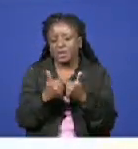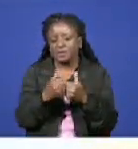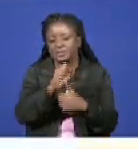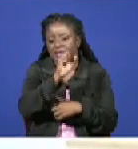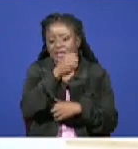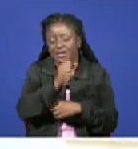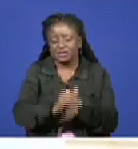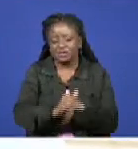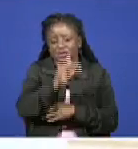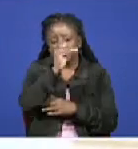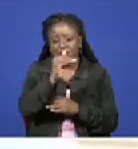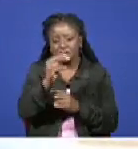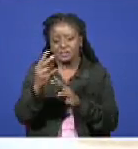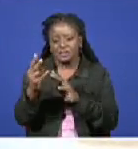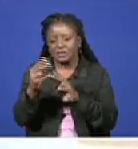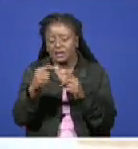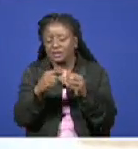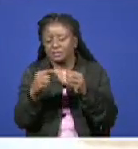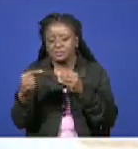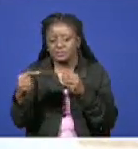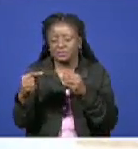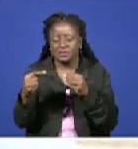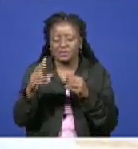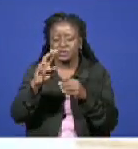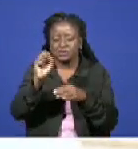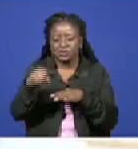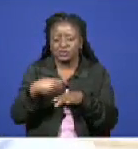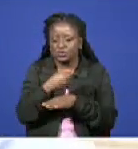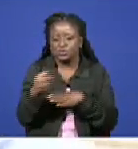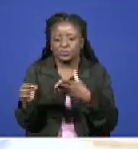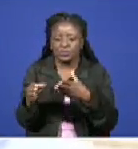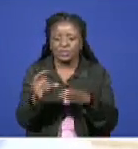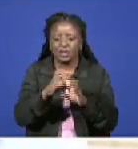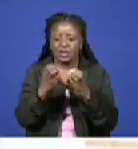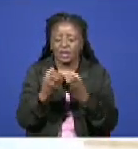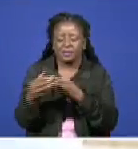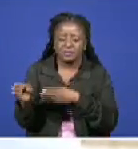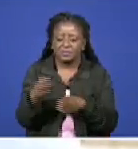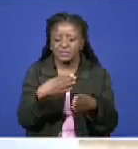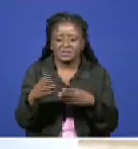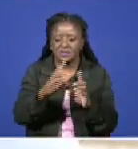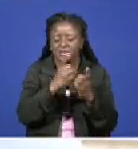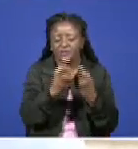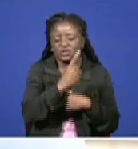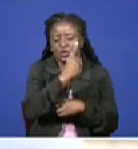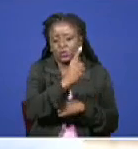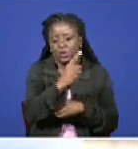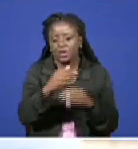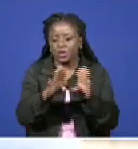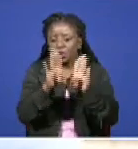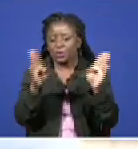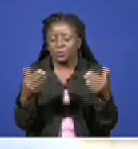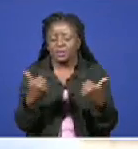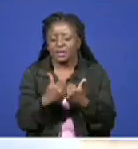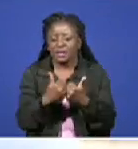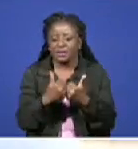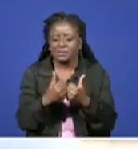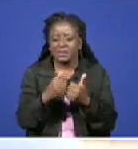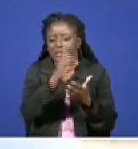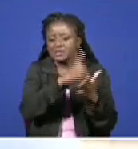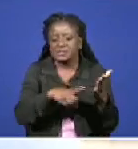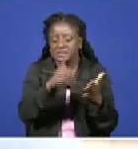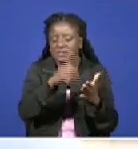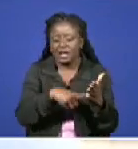Giants versus the Super Cup Breezes. And the Division One opening game will be Discount